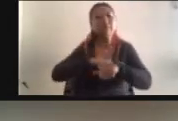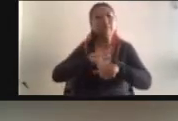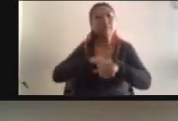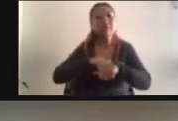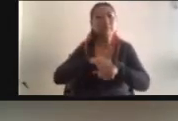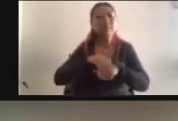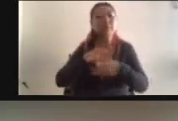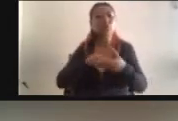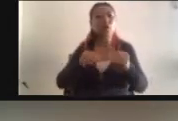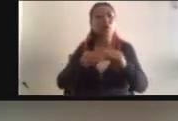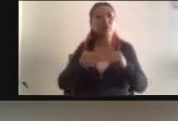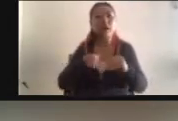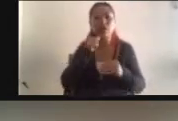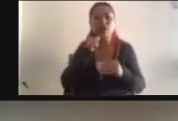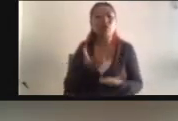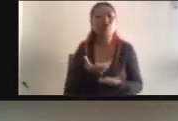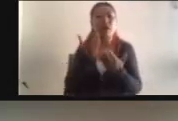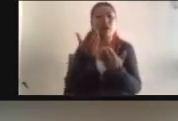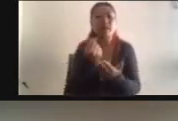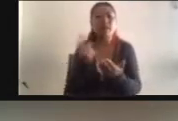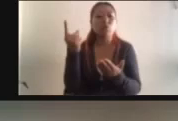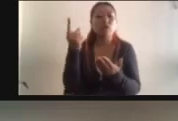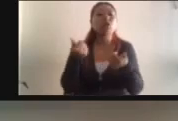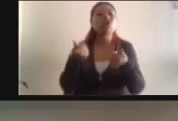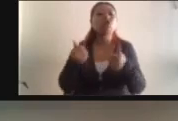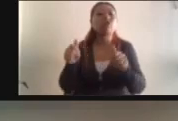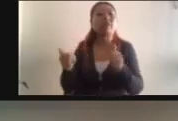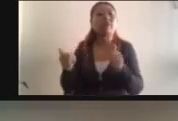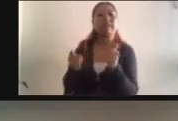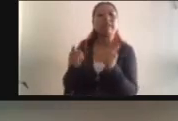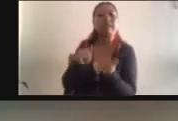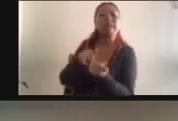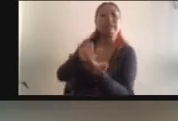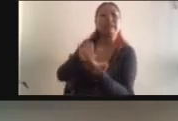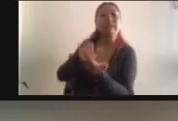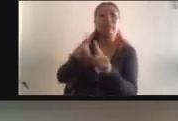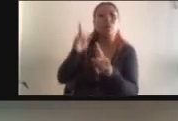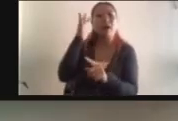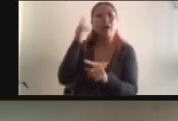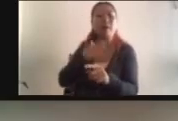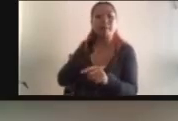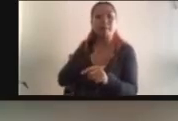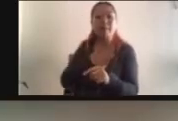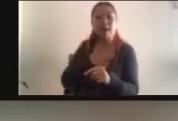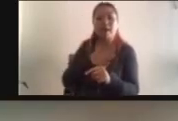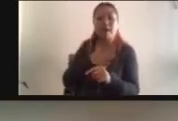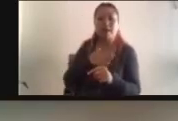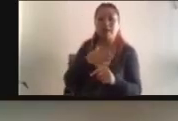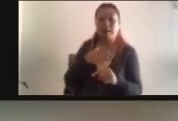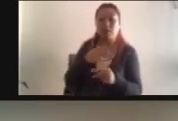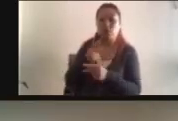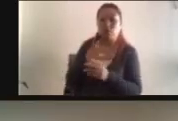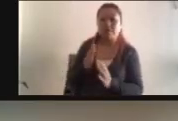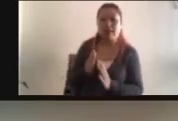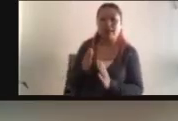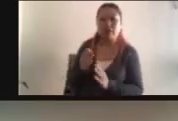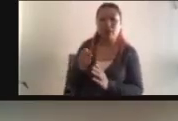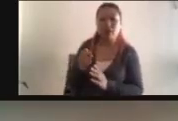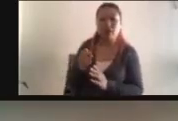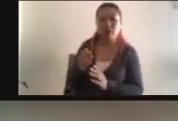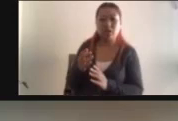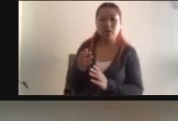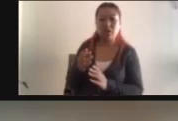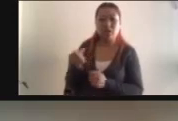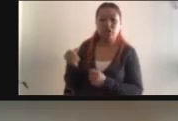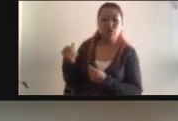I would not recommend that anyone else try this technique, because the last thing my supervisor shouted at me before he tossed me out of his